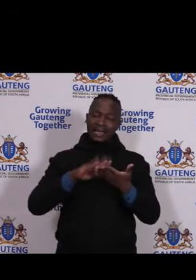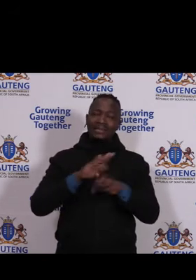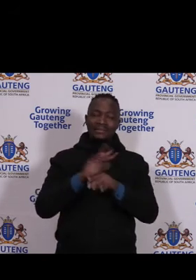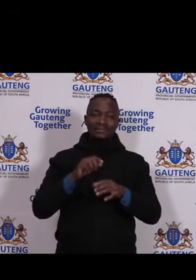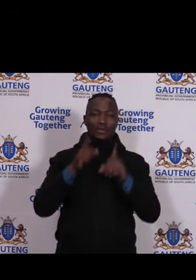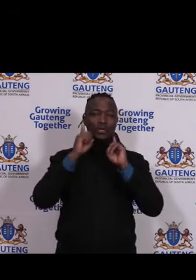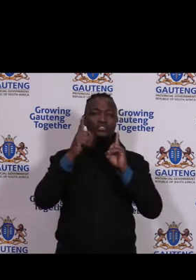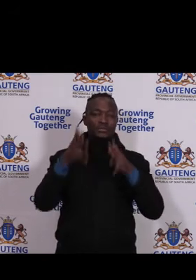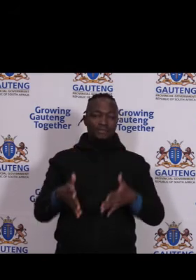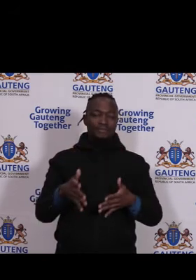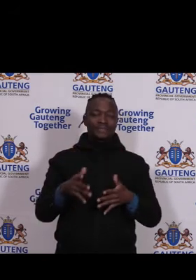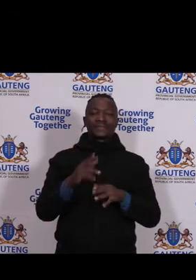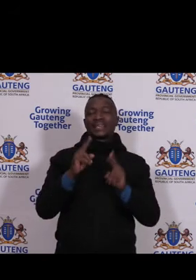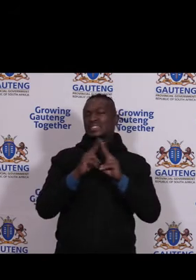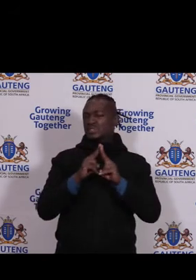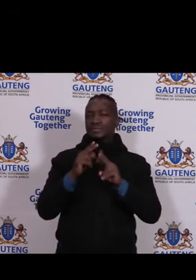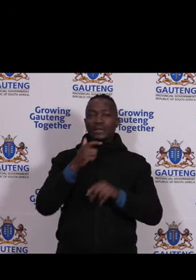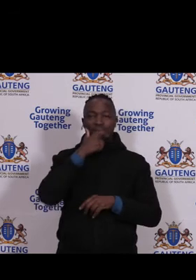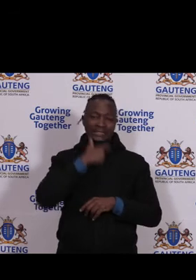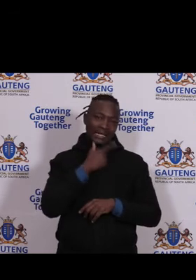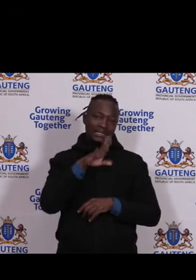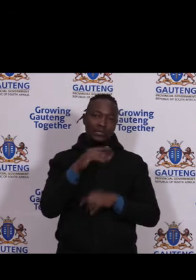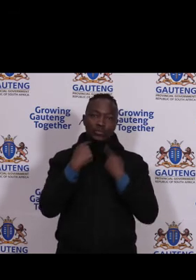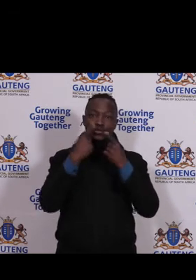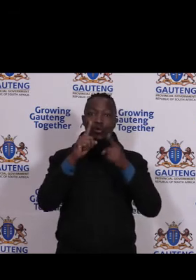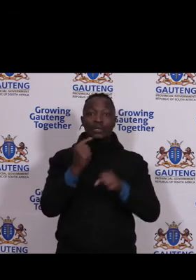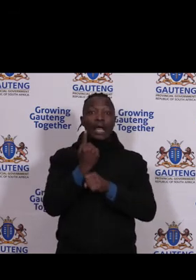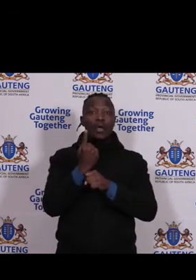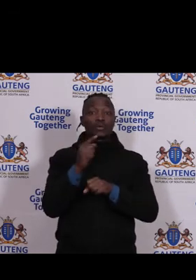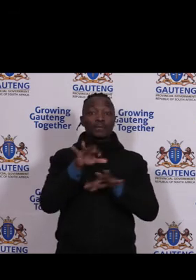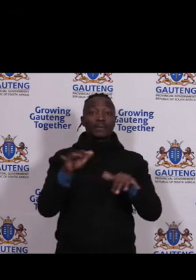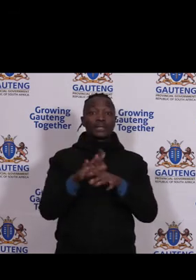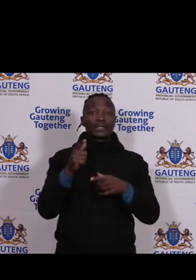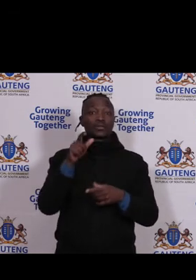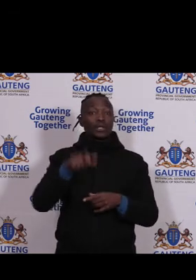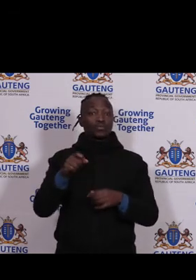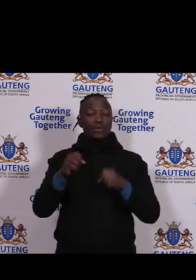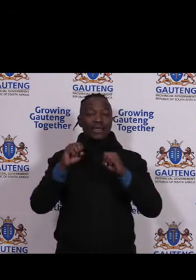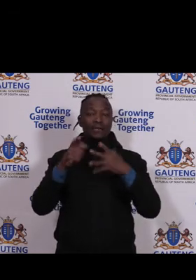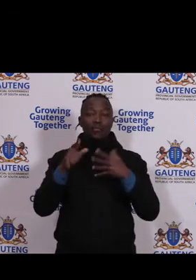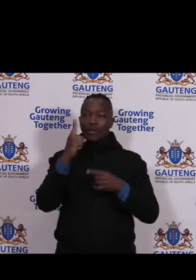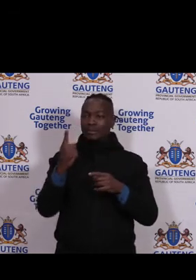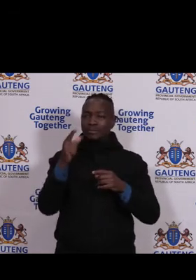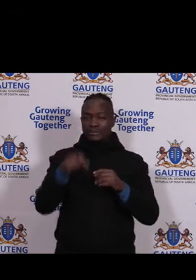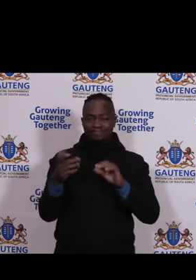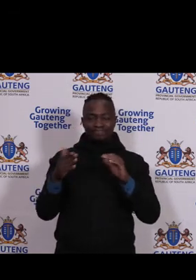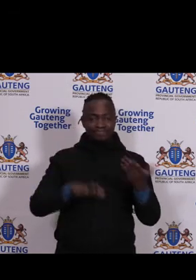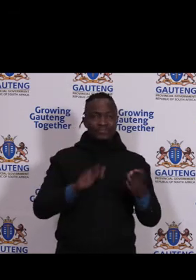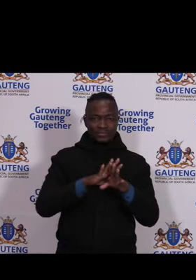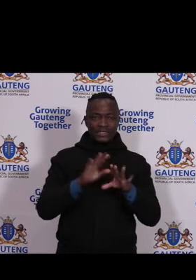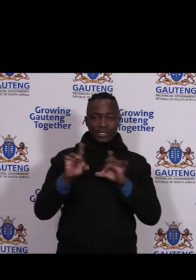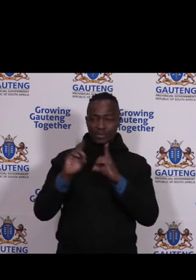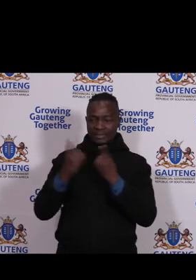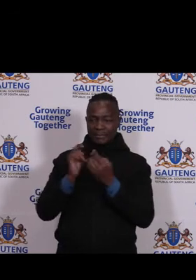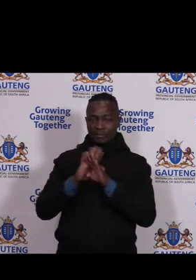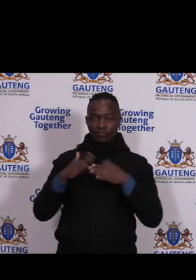to announce to the Gauteng public that we have lost very dedicated public servants in our Department